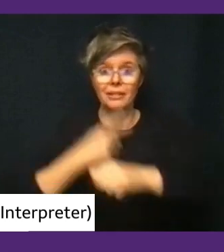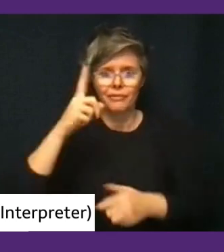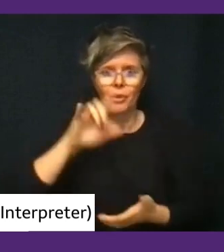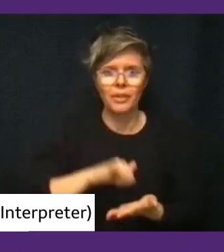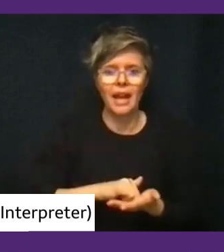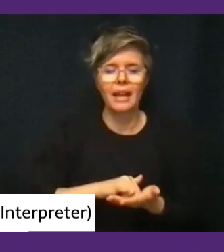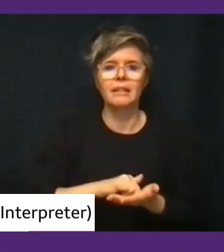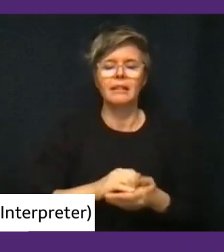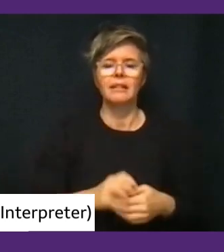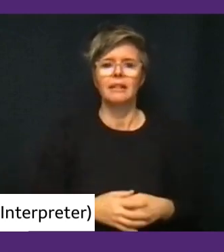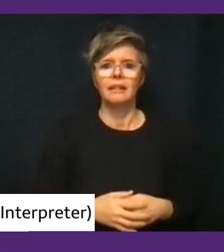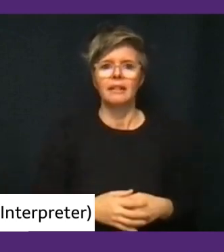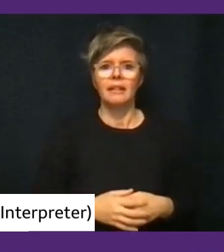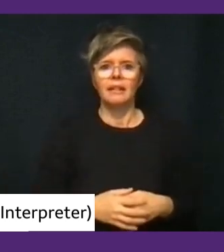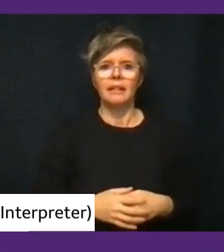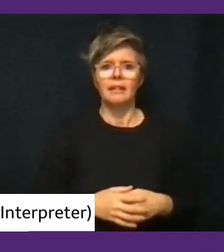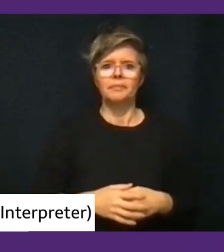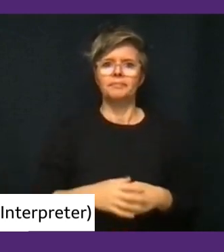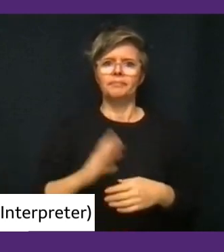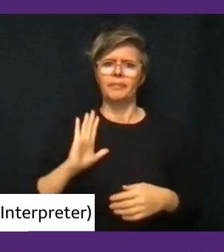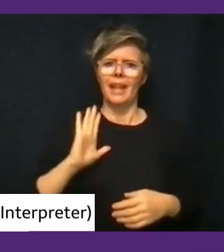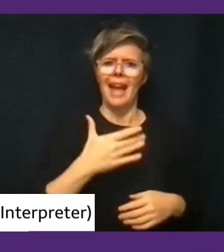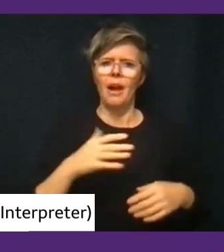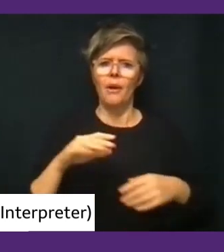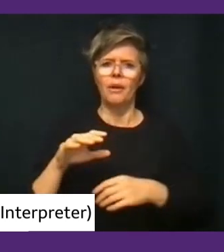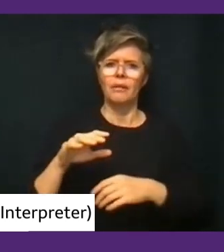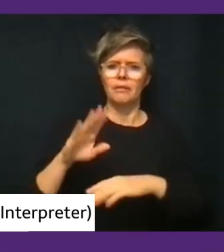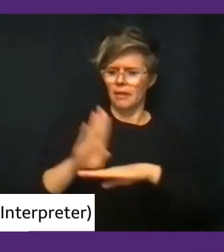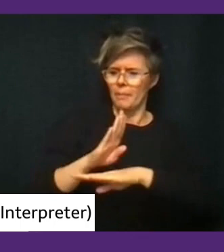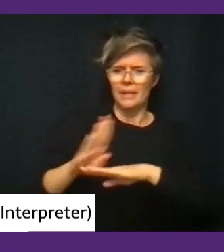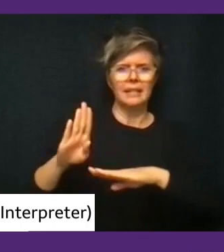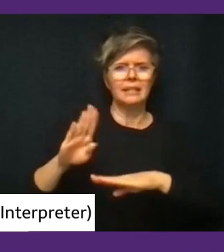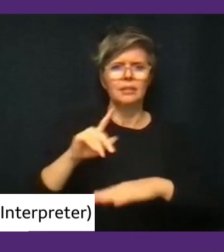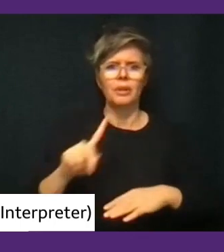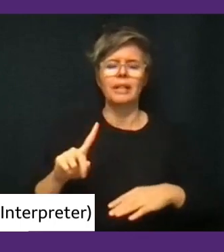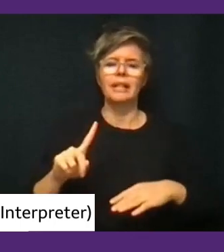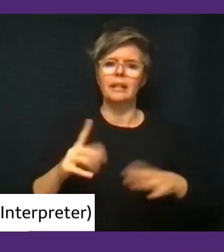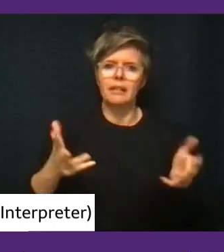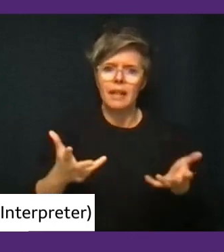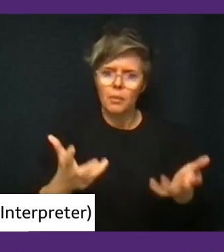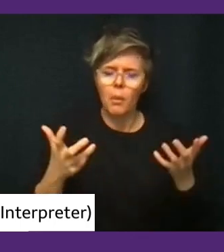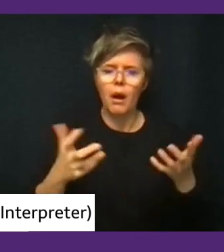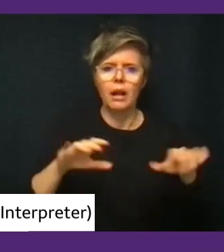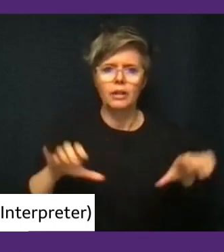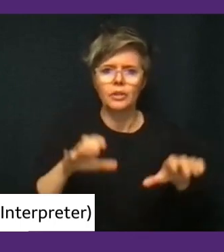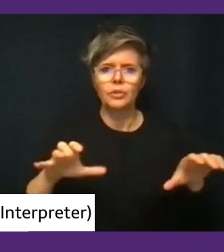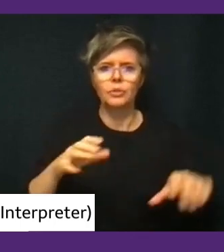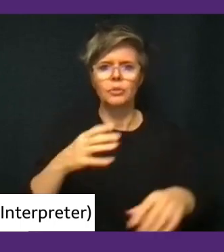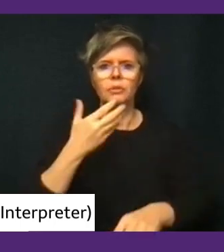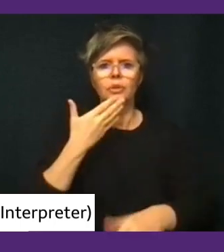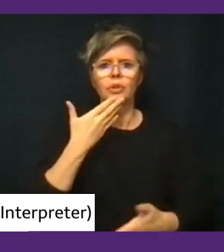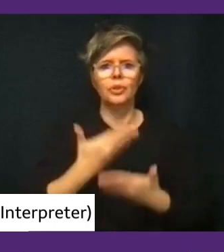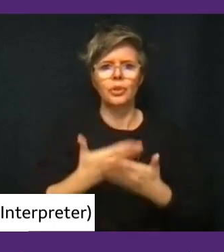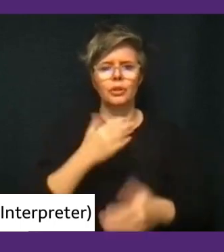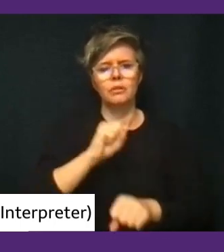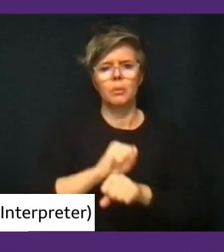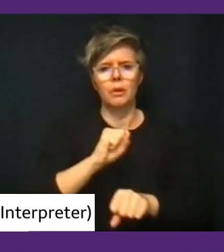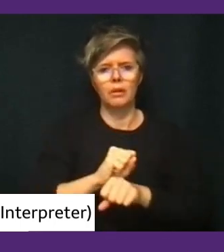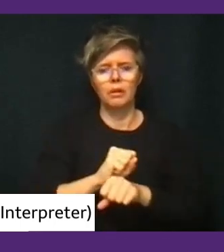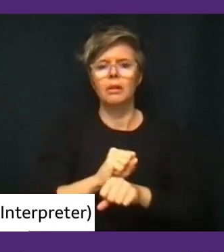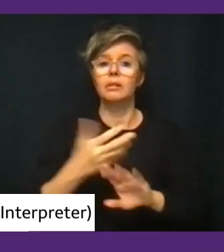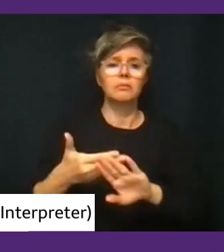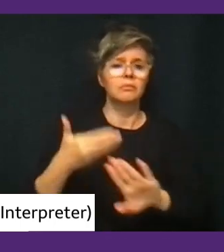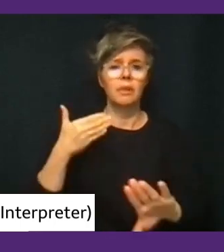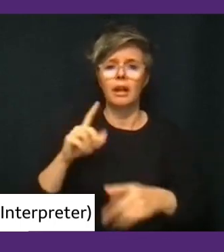different groups wanting to do good work in this area. And a piece of that is also that even prior to the